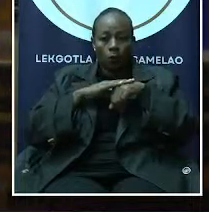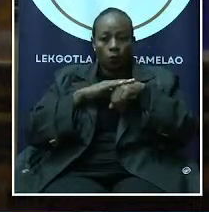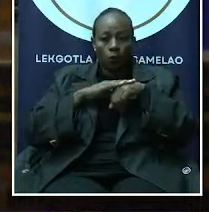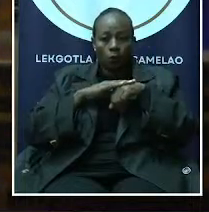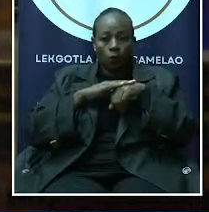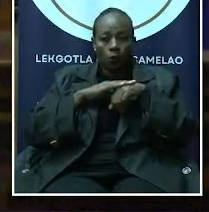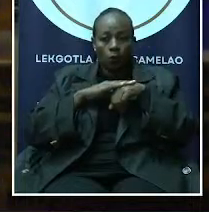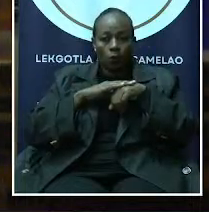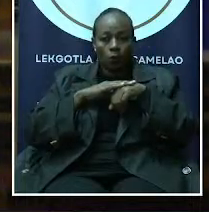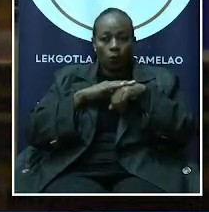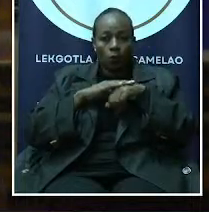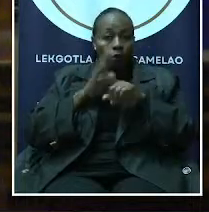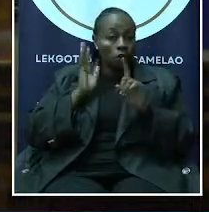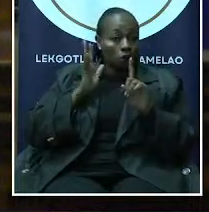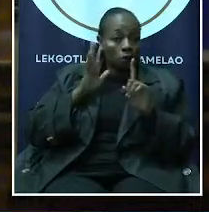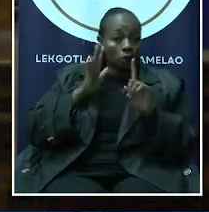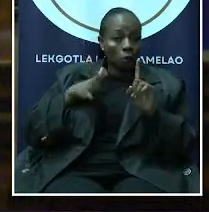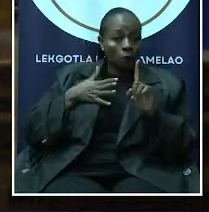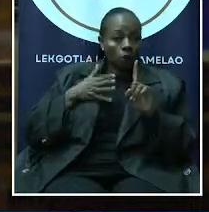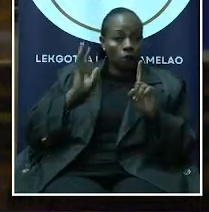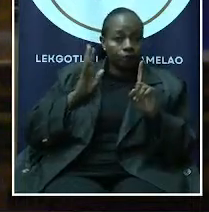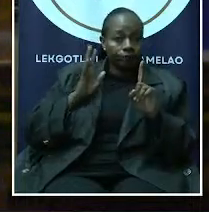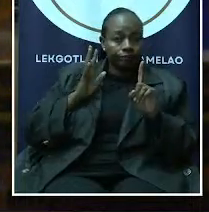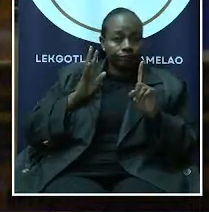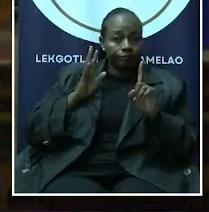Honorable member, do you want to speak at the back? Yes.